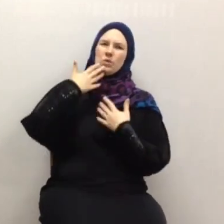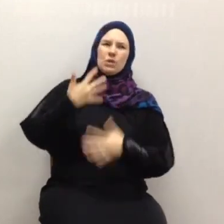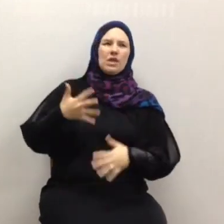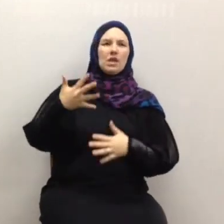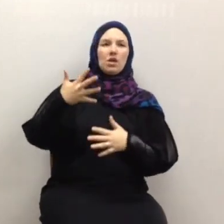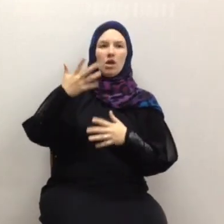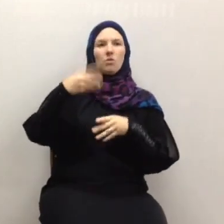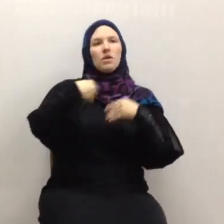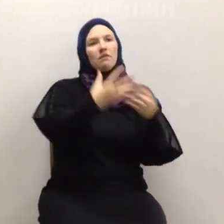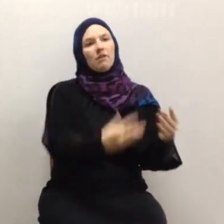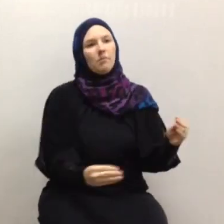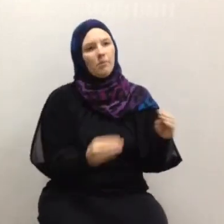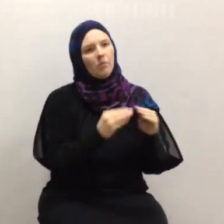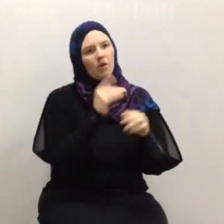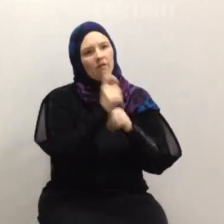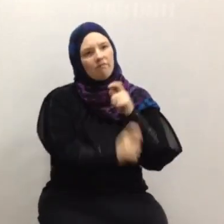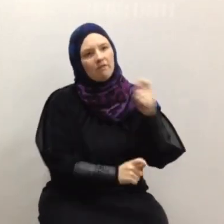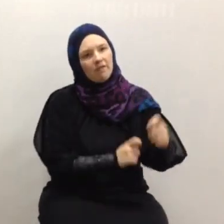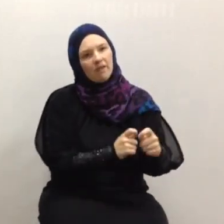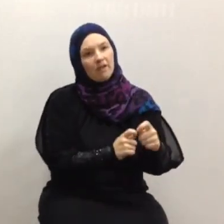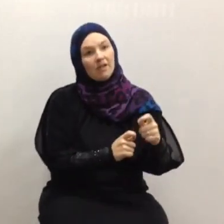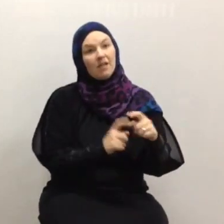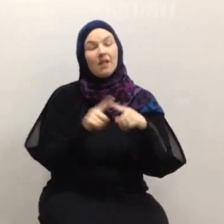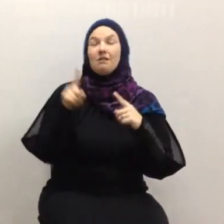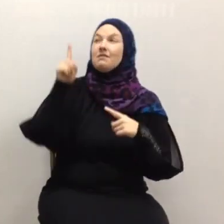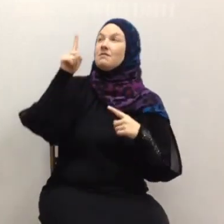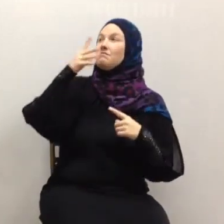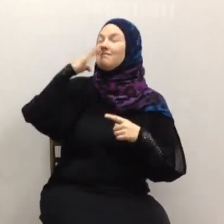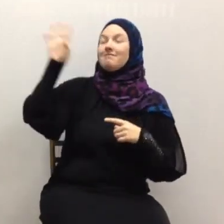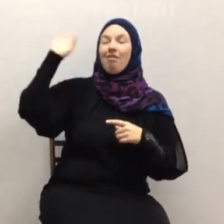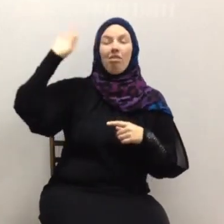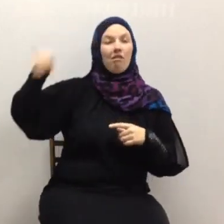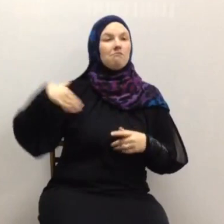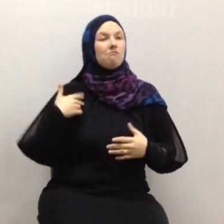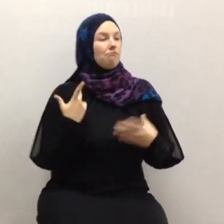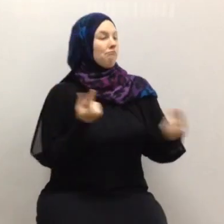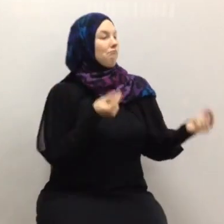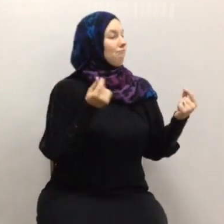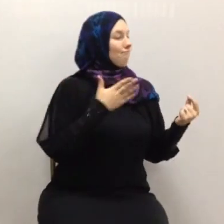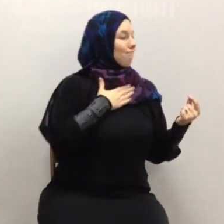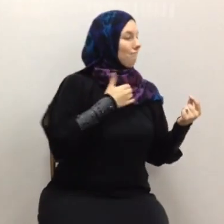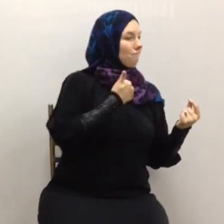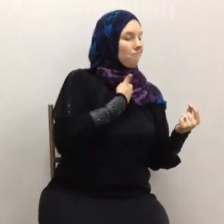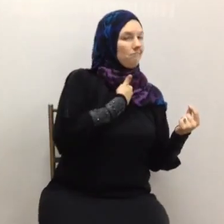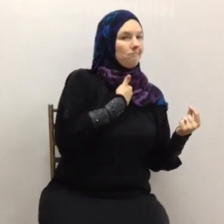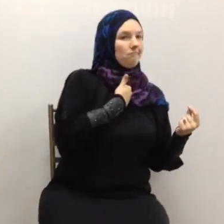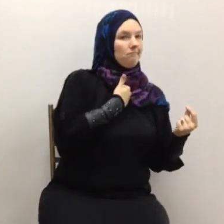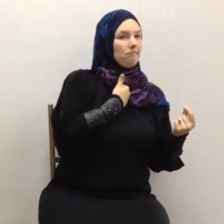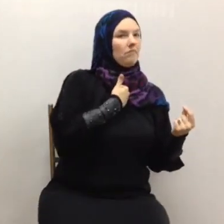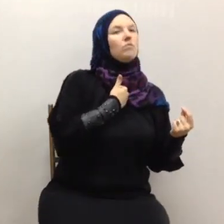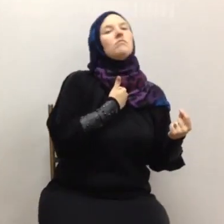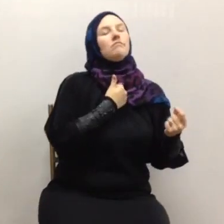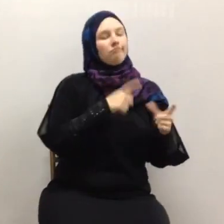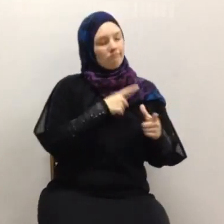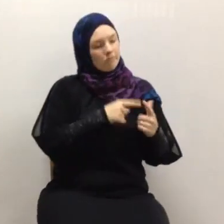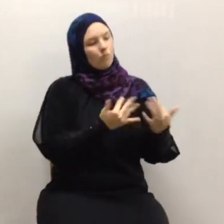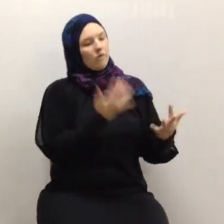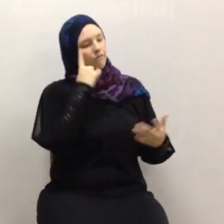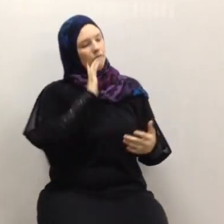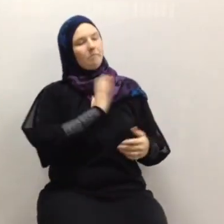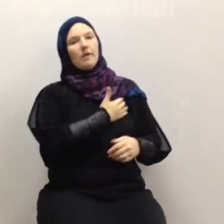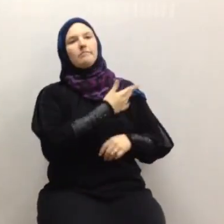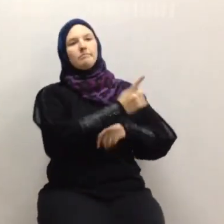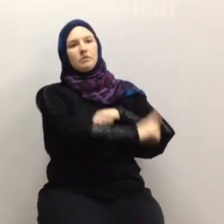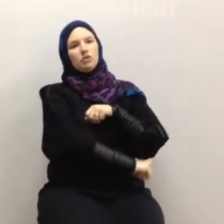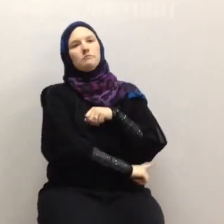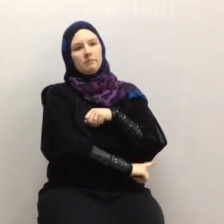If you deny and rebel, then wait for my punishment. For my punishment is very